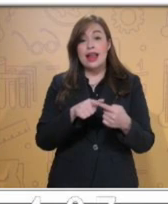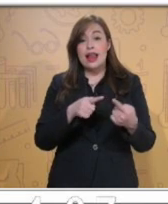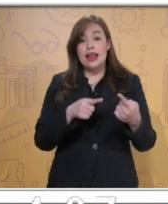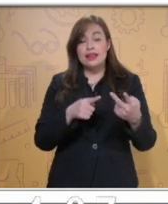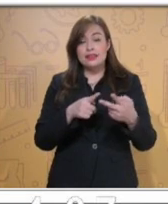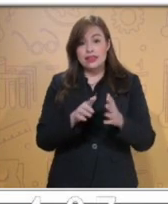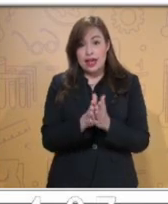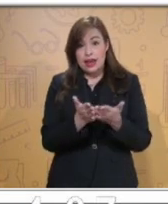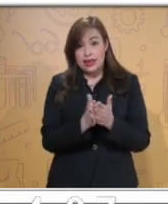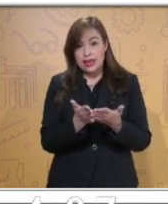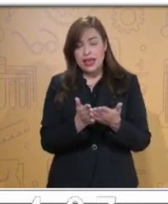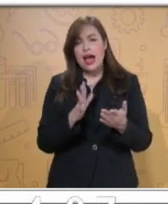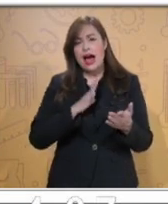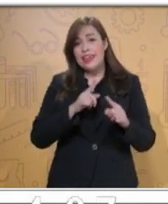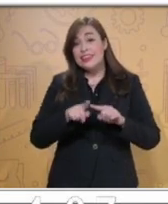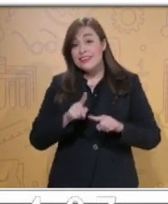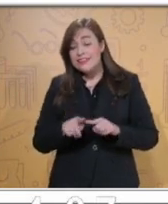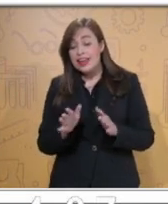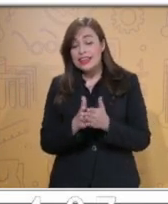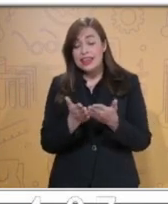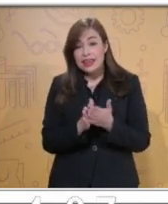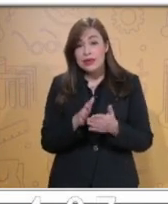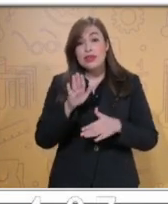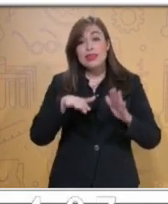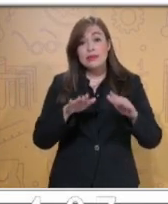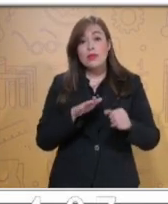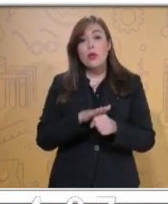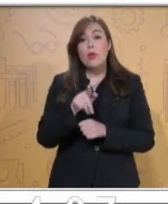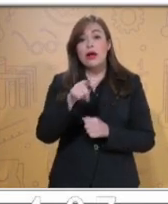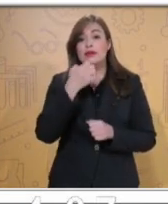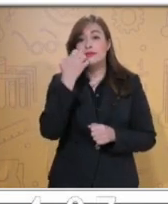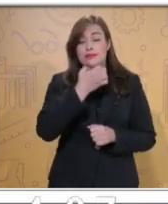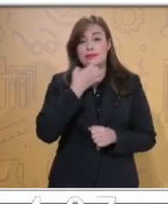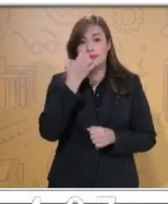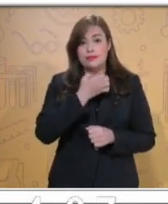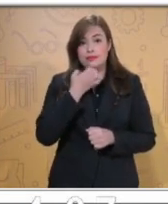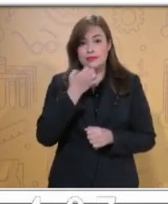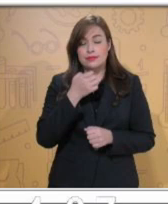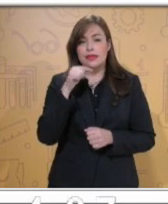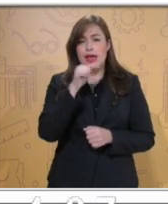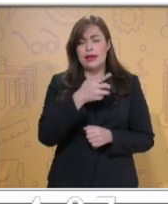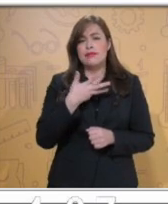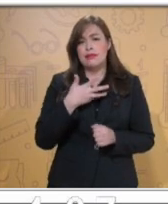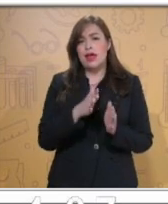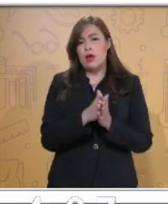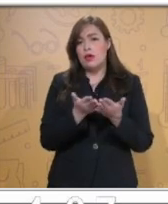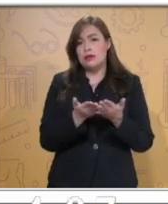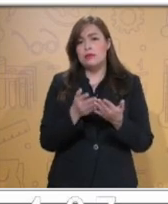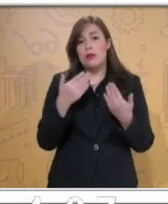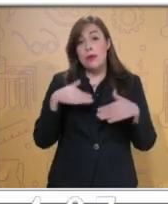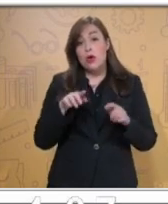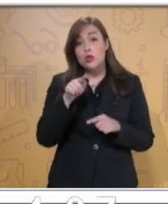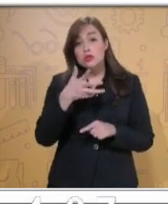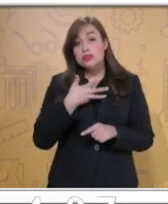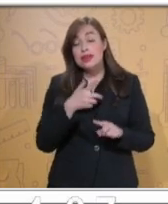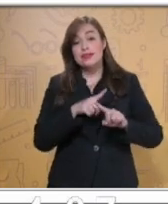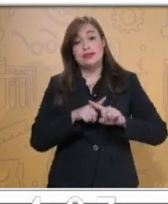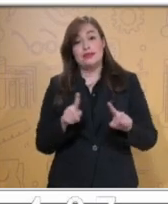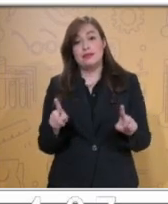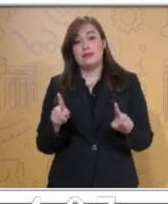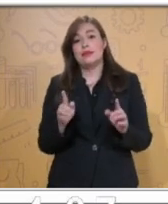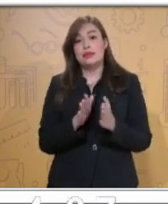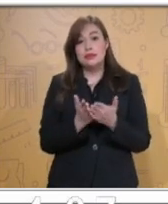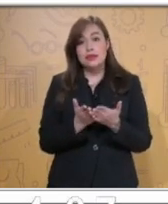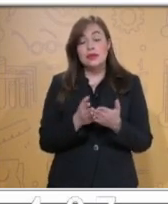have different textbooks in the different schools, so I cannot put here just one textbook because you maybe have another different from